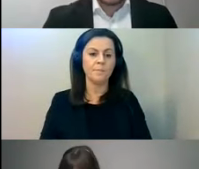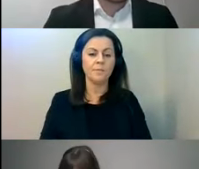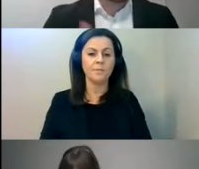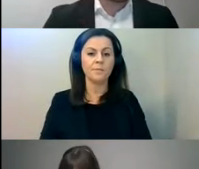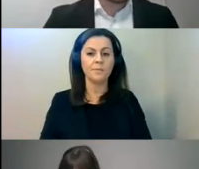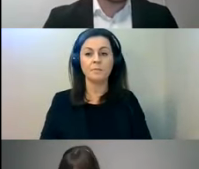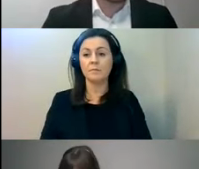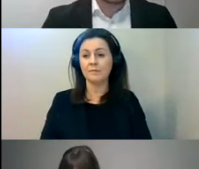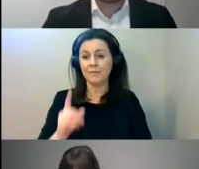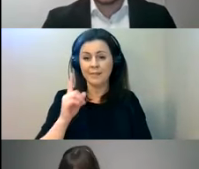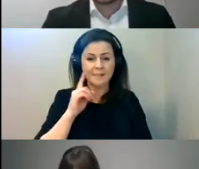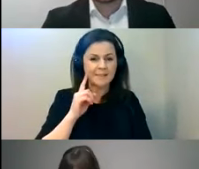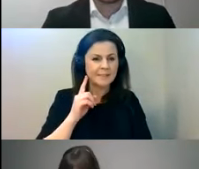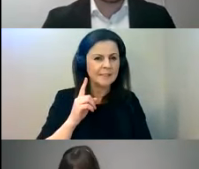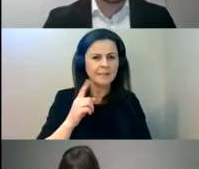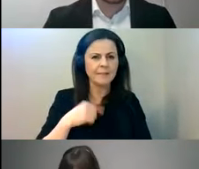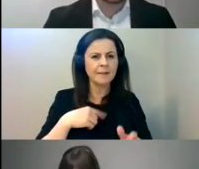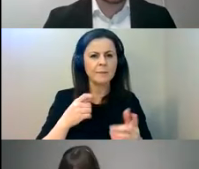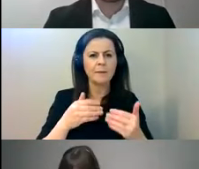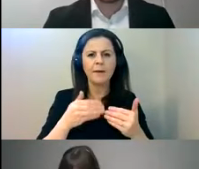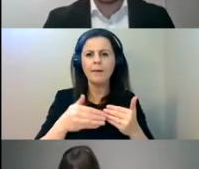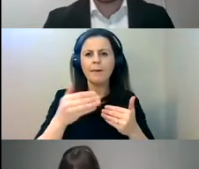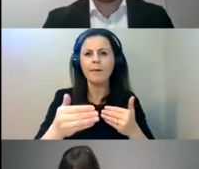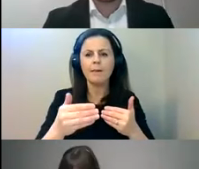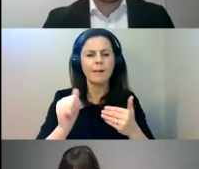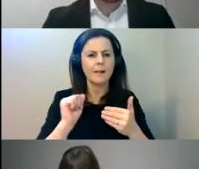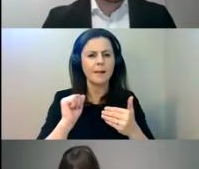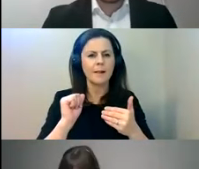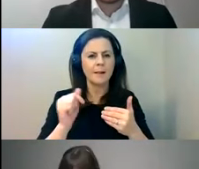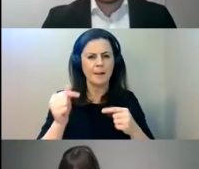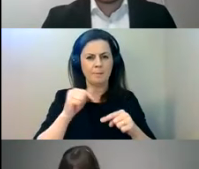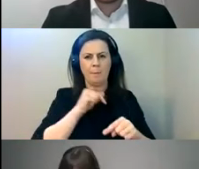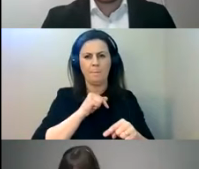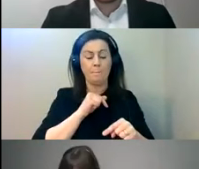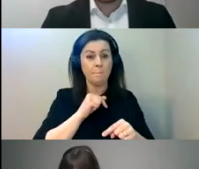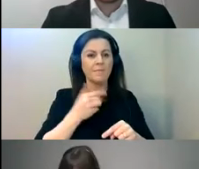I think that we're a couple of slides ahead here, Rayanne. Thanks.